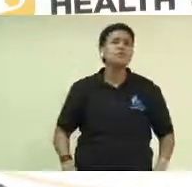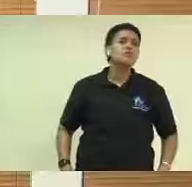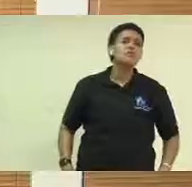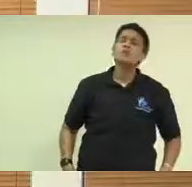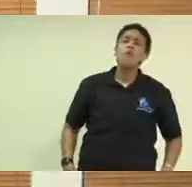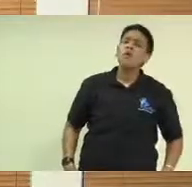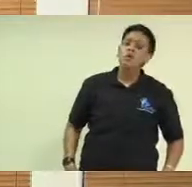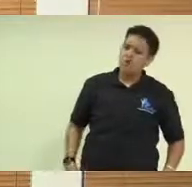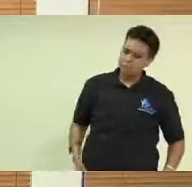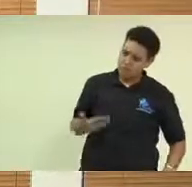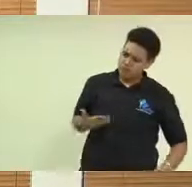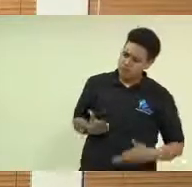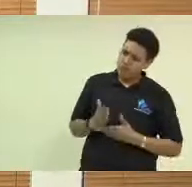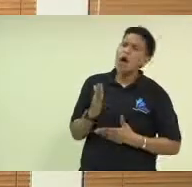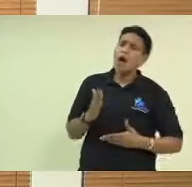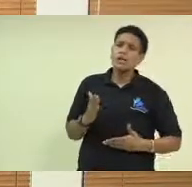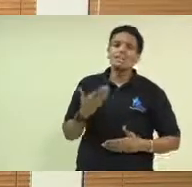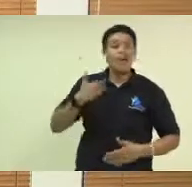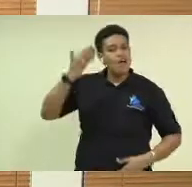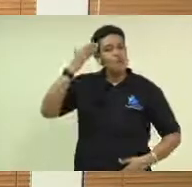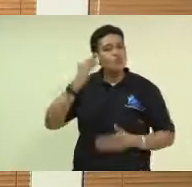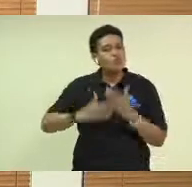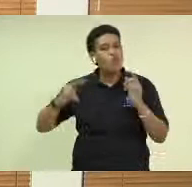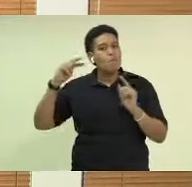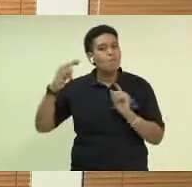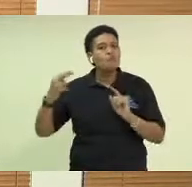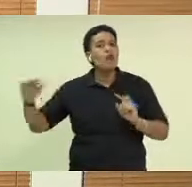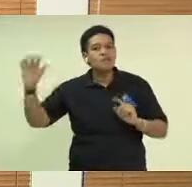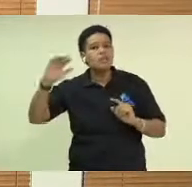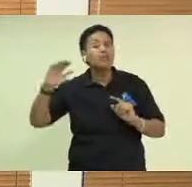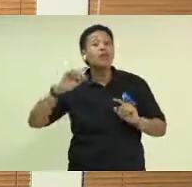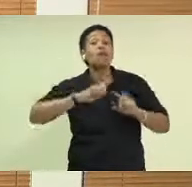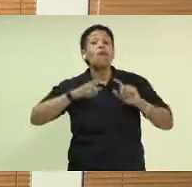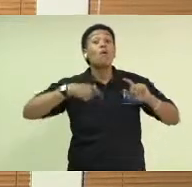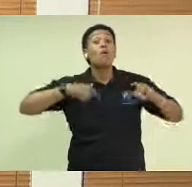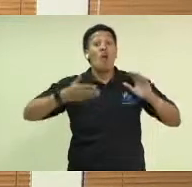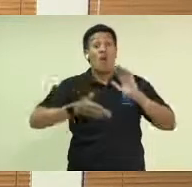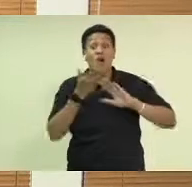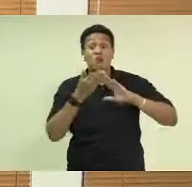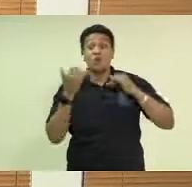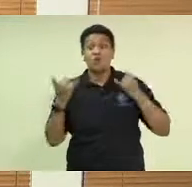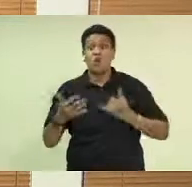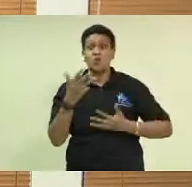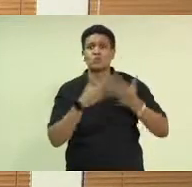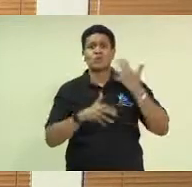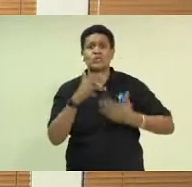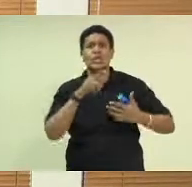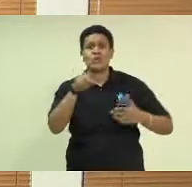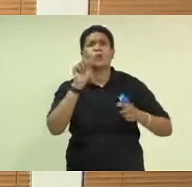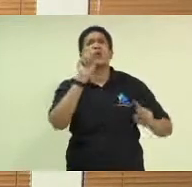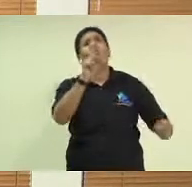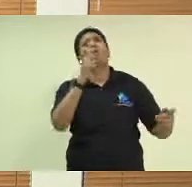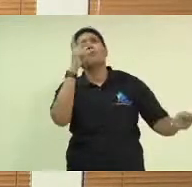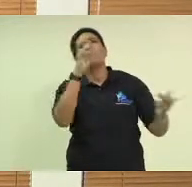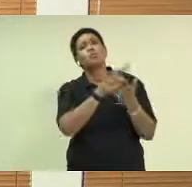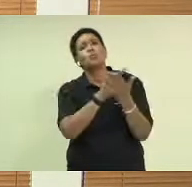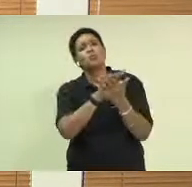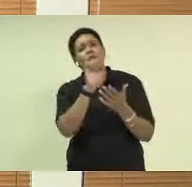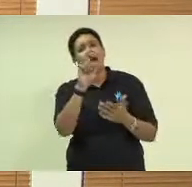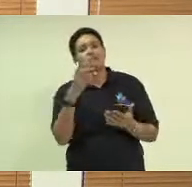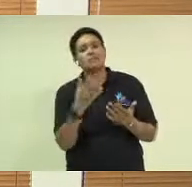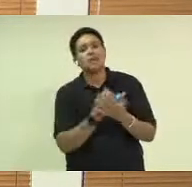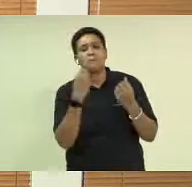now in this society where to go to public schools, you have to take a number of vaccines.